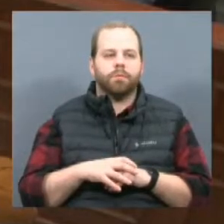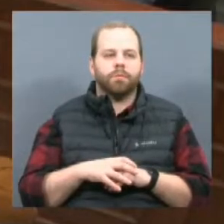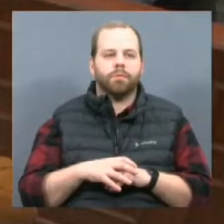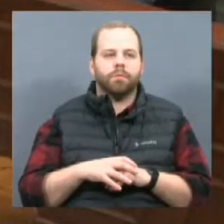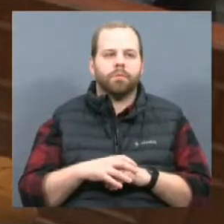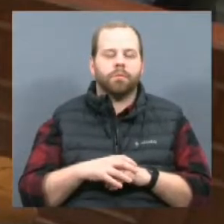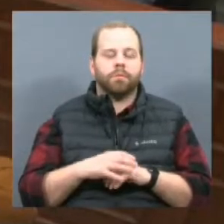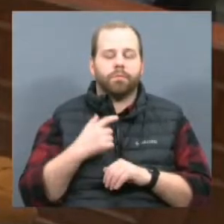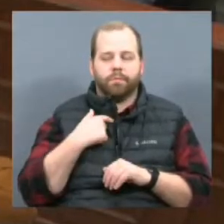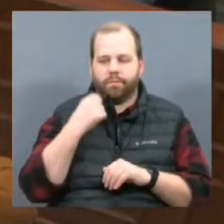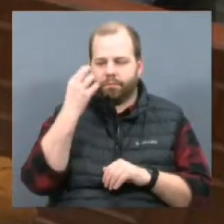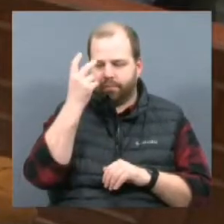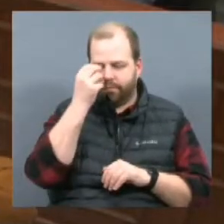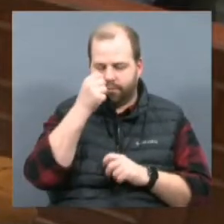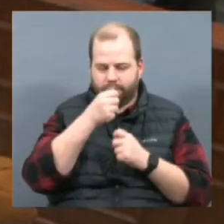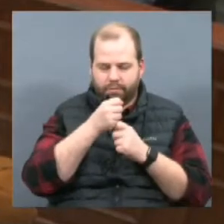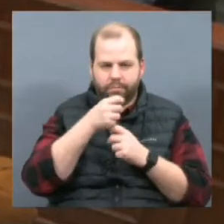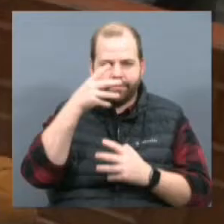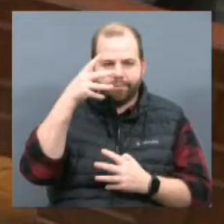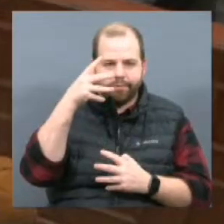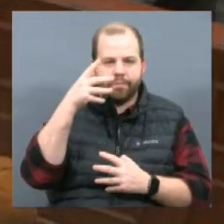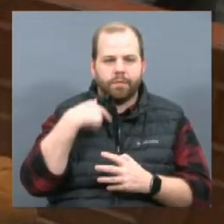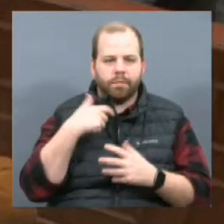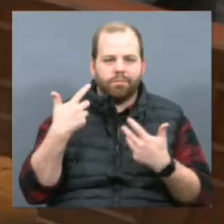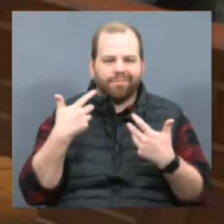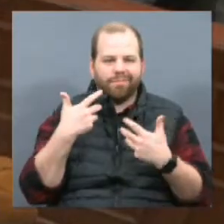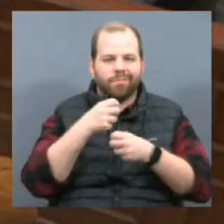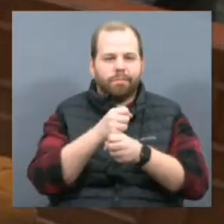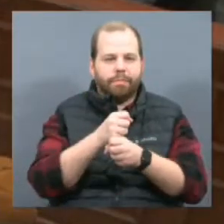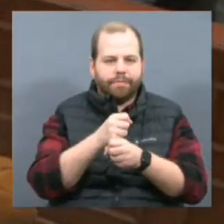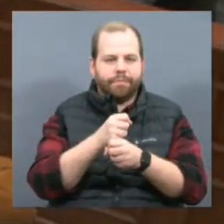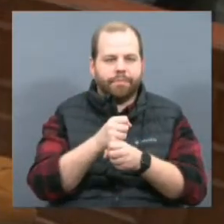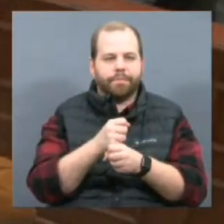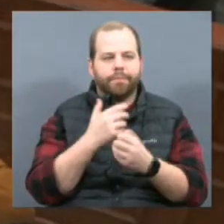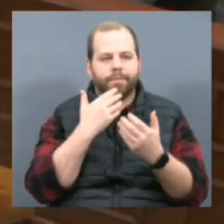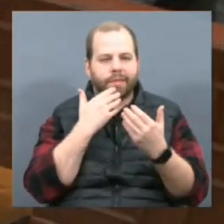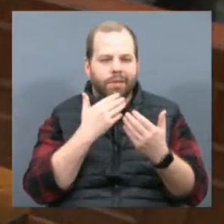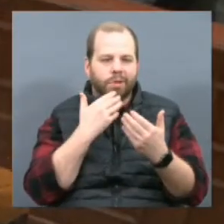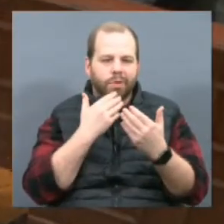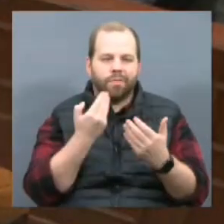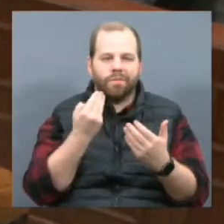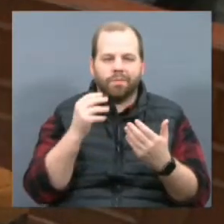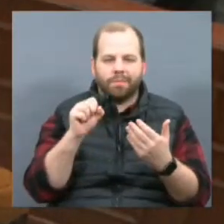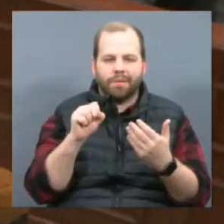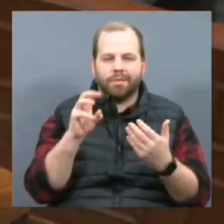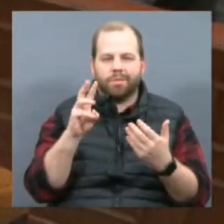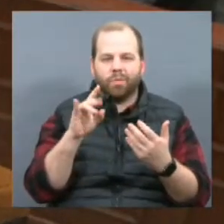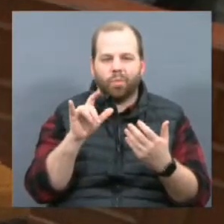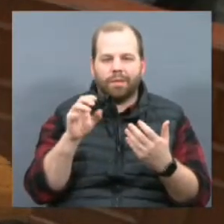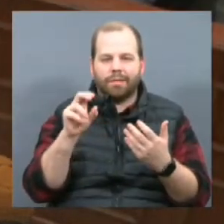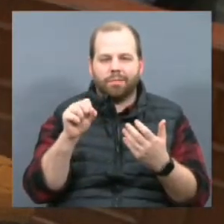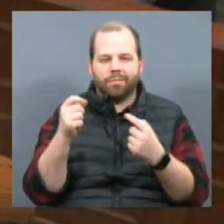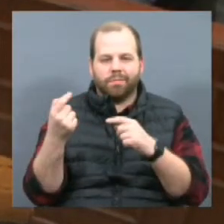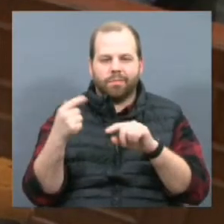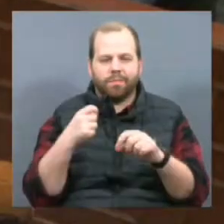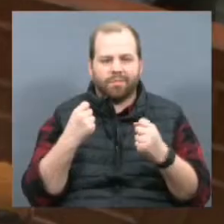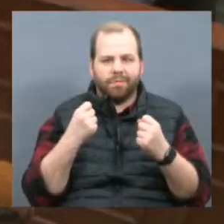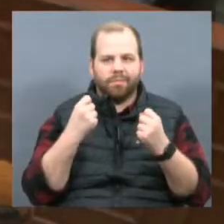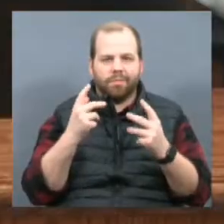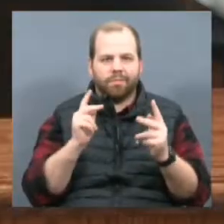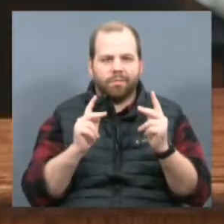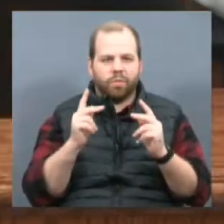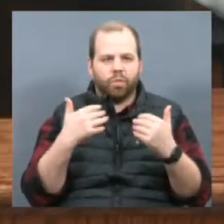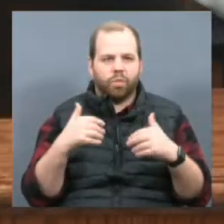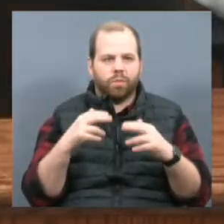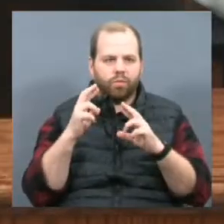So many thoughts. I'm going to try to condense these. So, Ms. Williams, thanks for being here. And I think, like so many people here, definitely